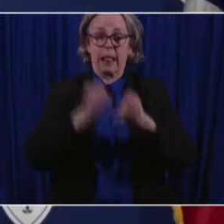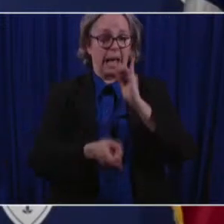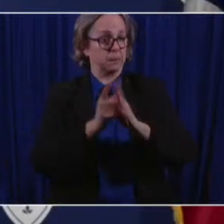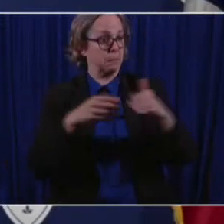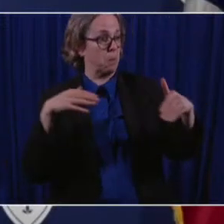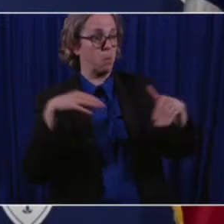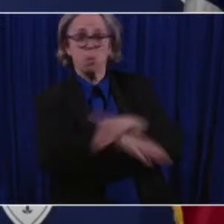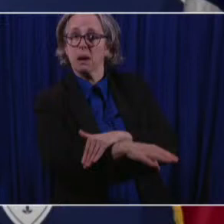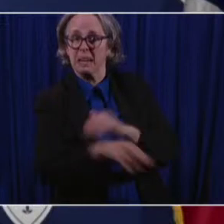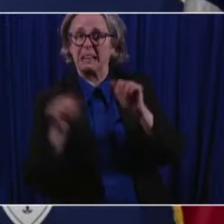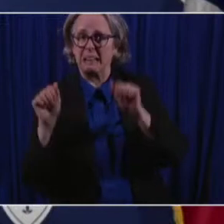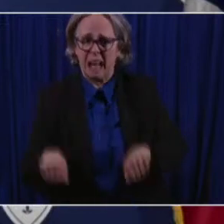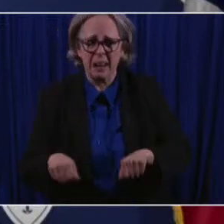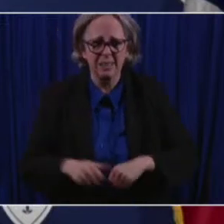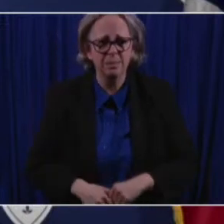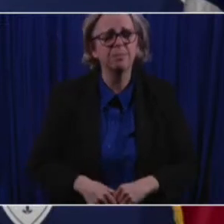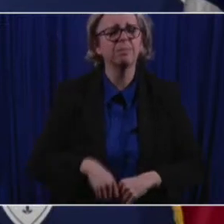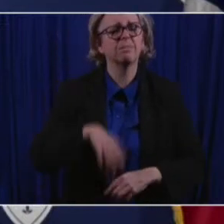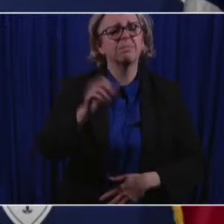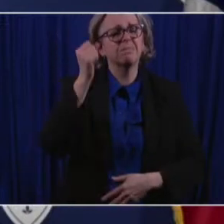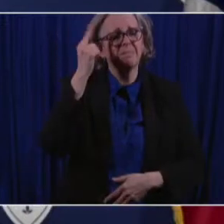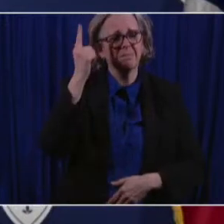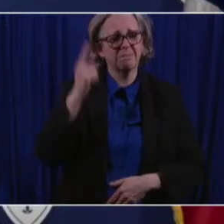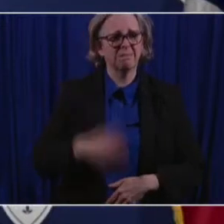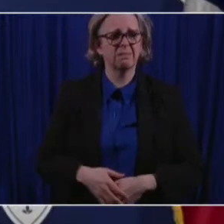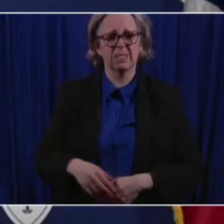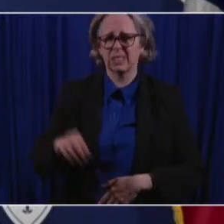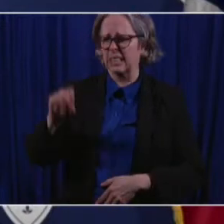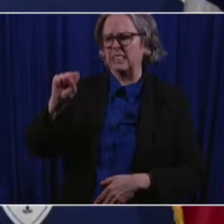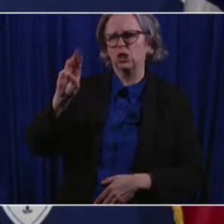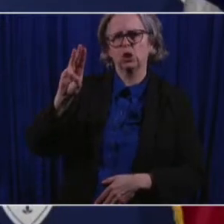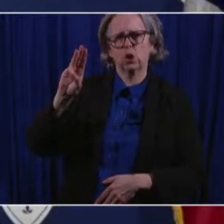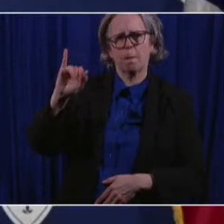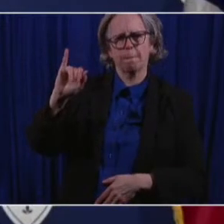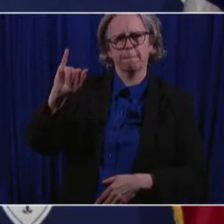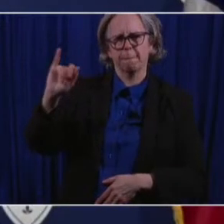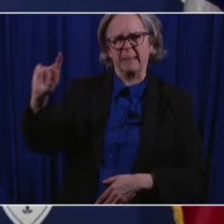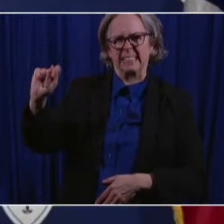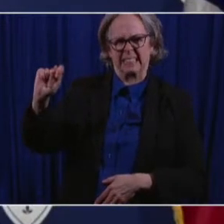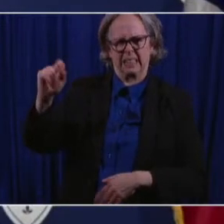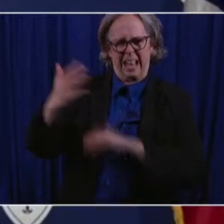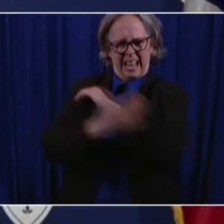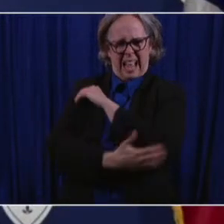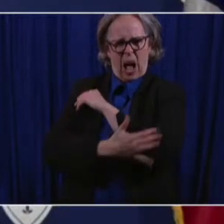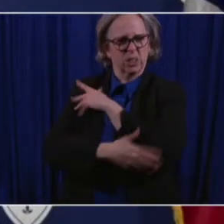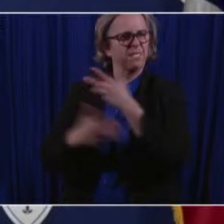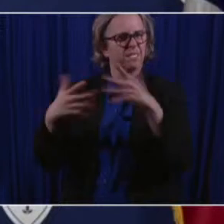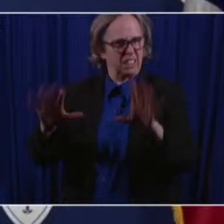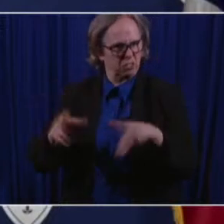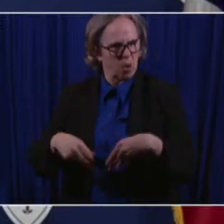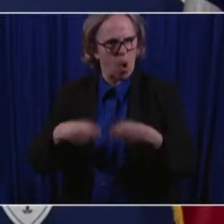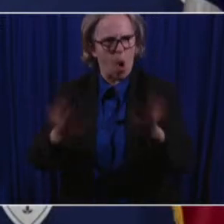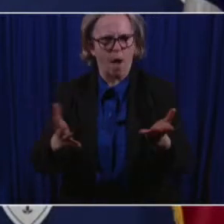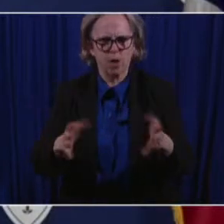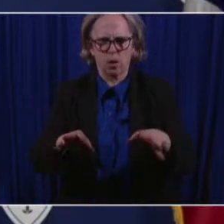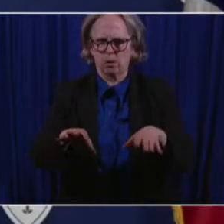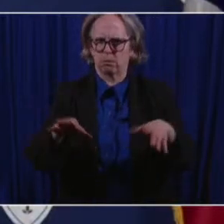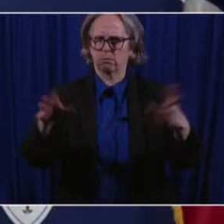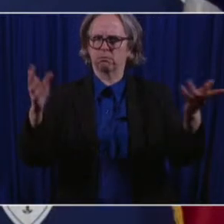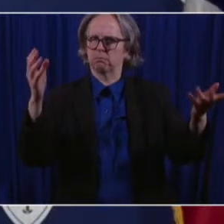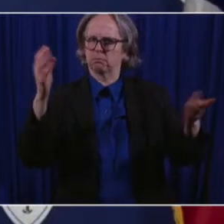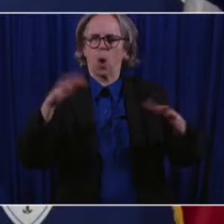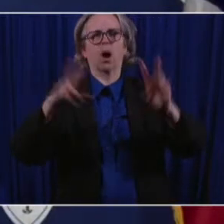Summit County walk-in appointments are now available at the Summit County Max vaccination site at the